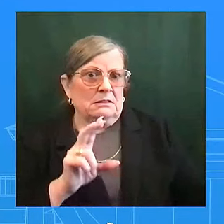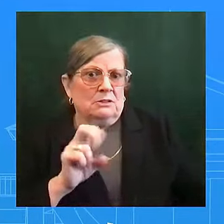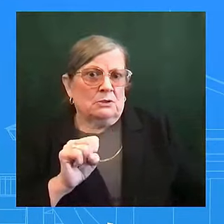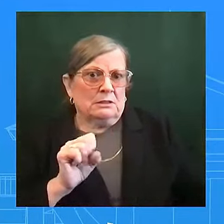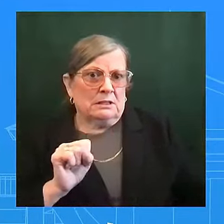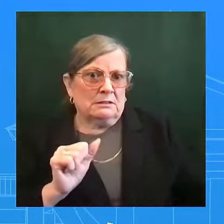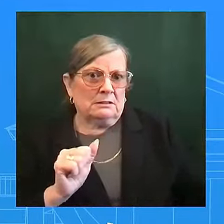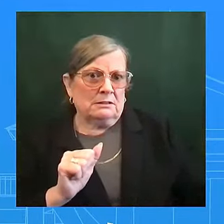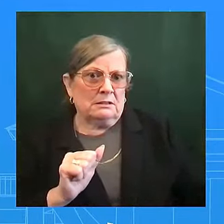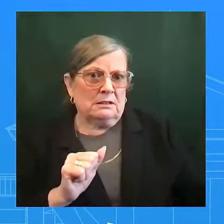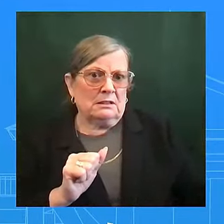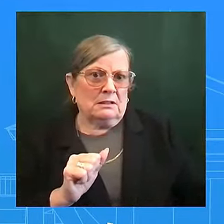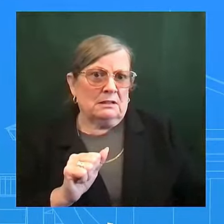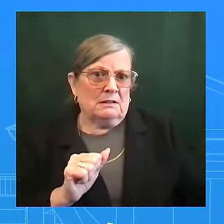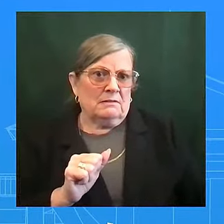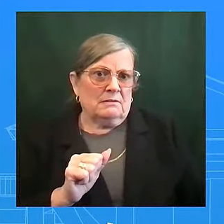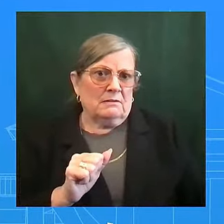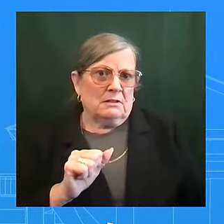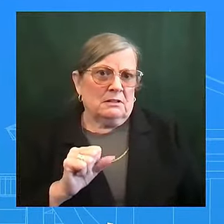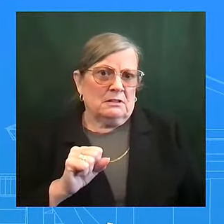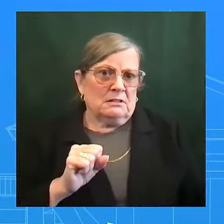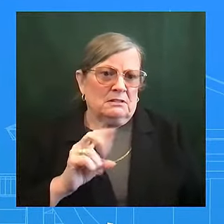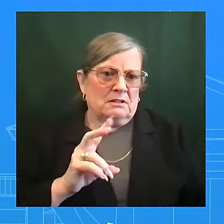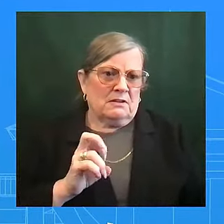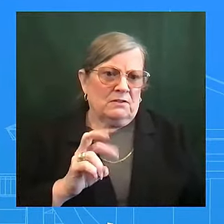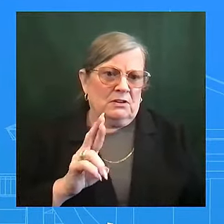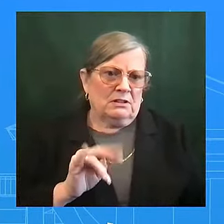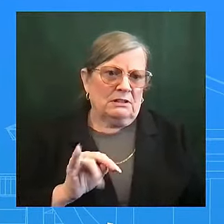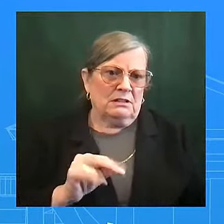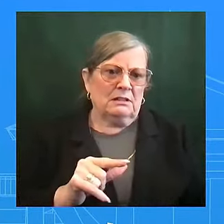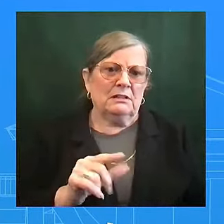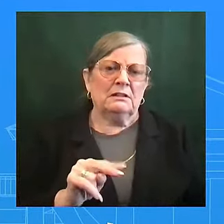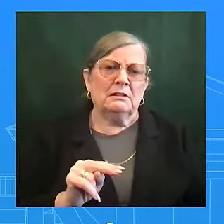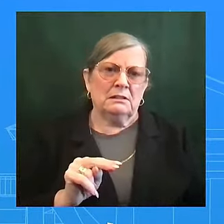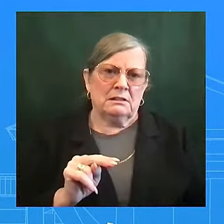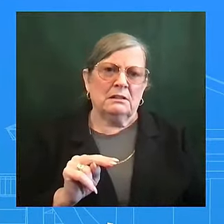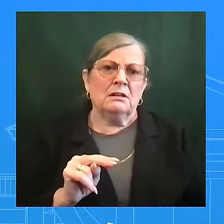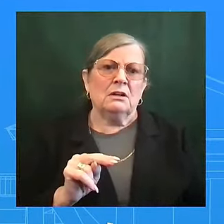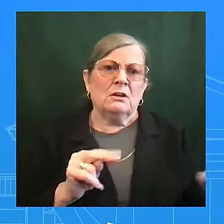So I don't have, certainly don't have anything to announce from here.